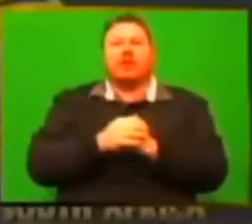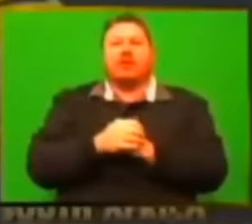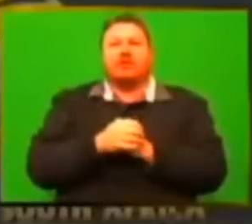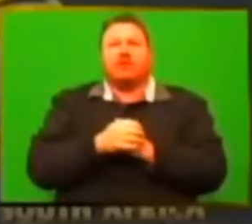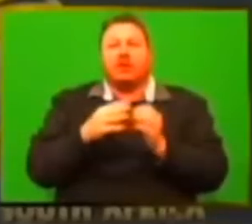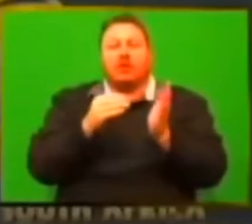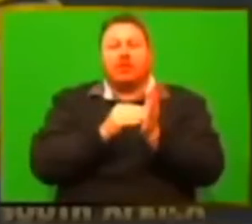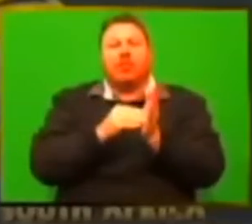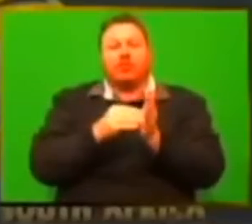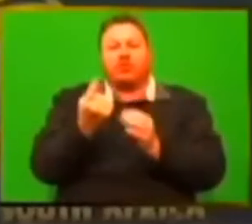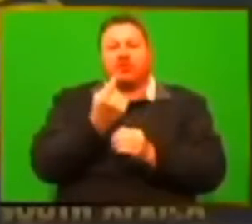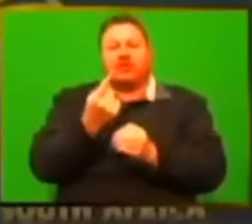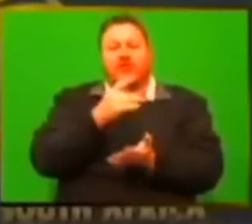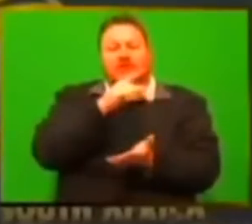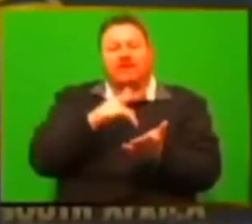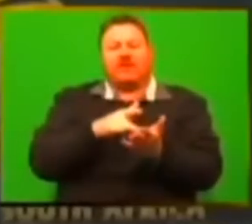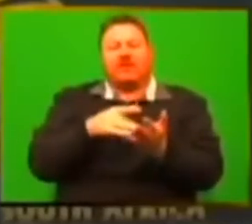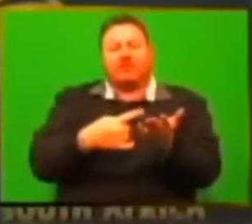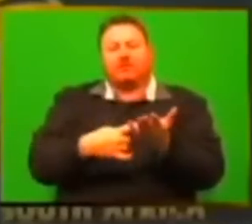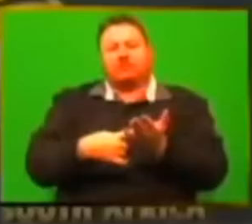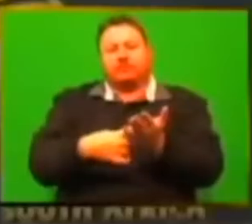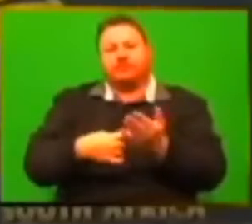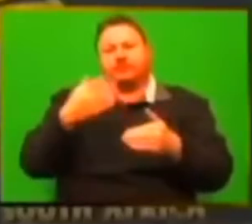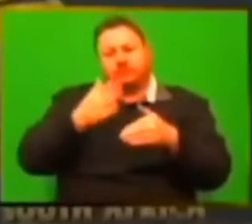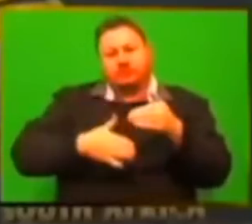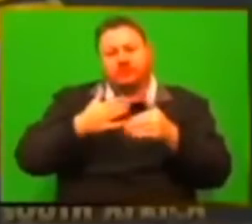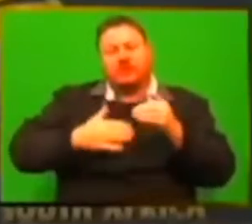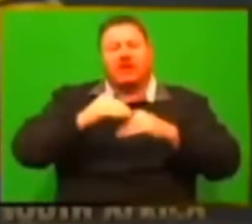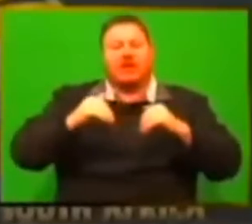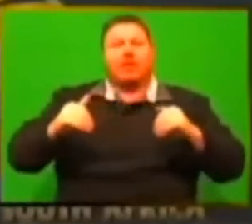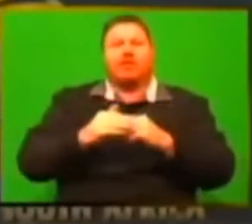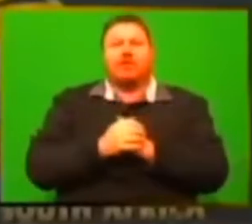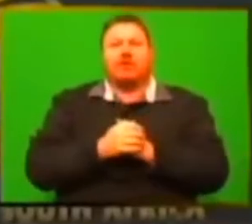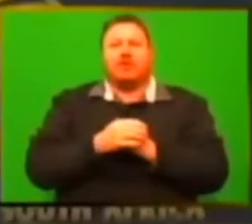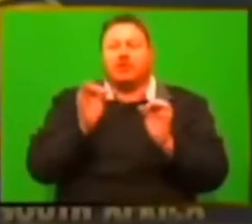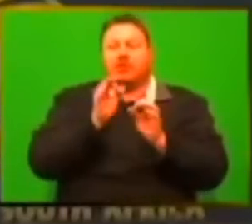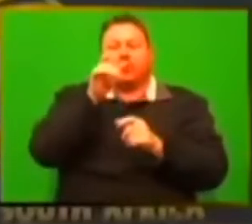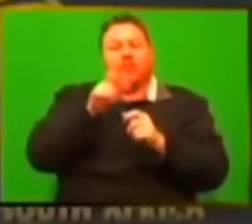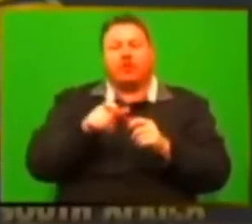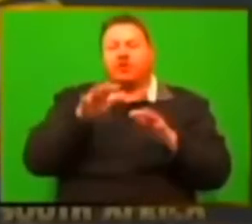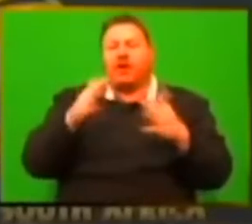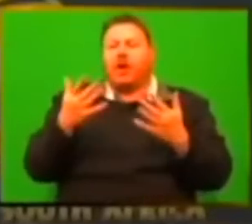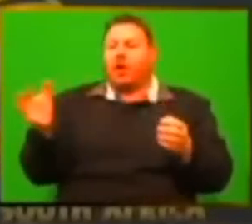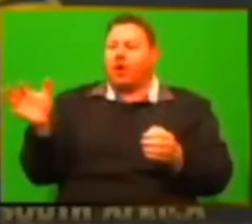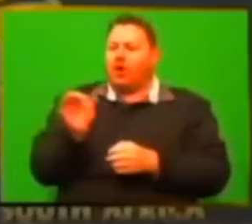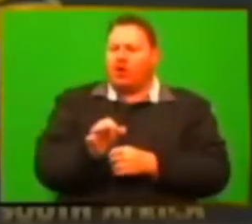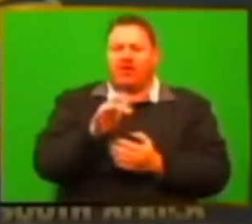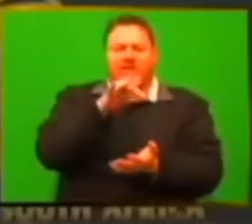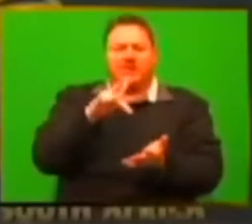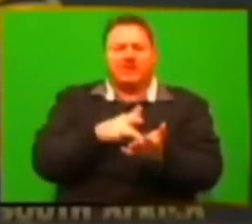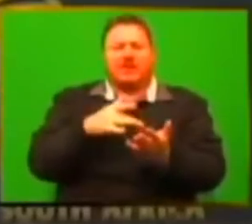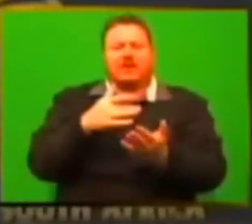placed yourself at the center of the negotiation for the end of apartheid. No one knows how you arrived to be at the center of